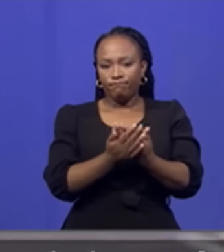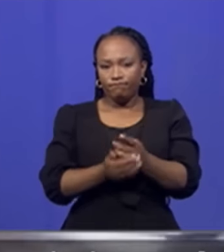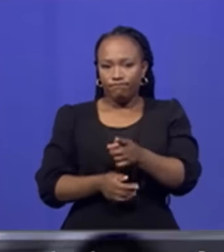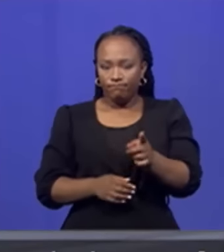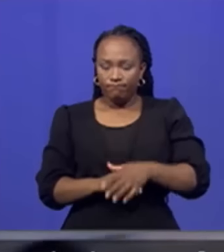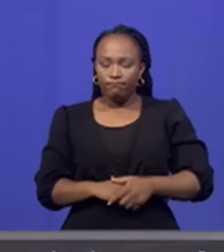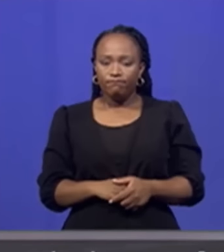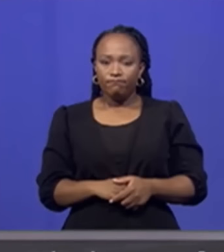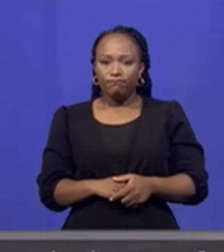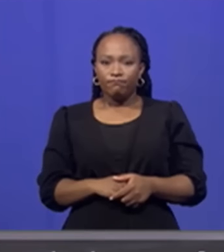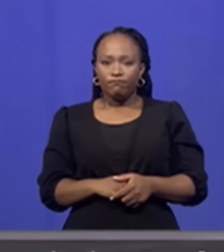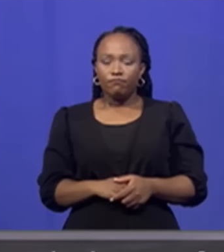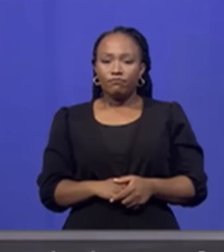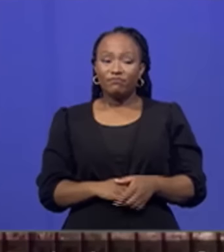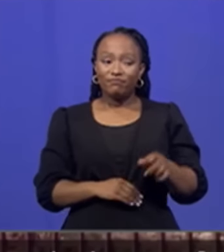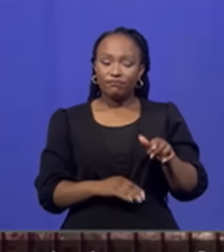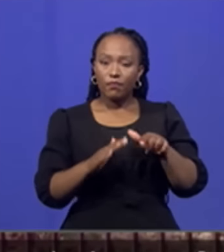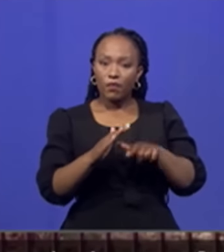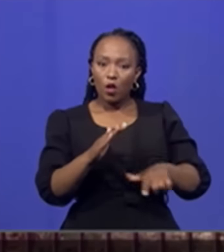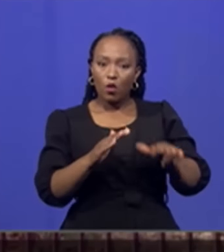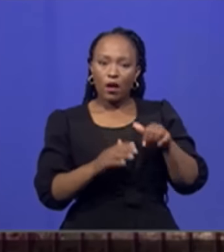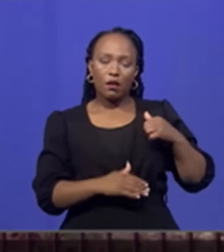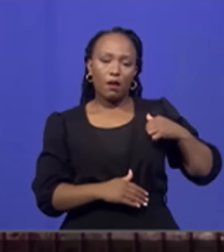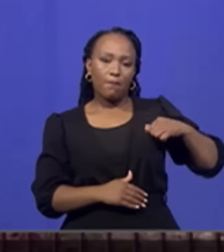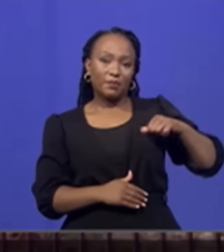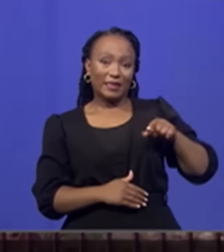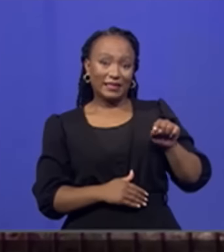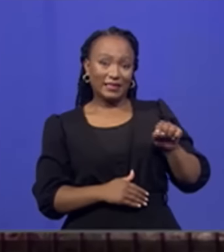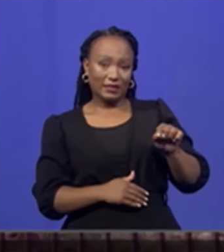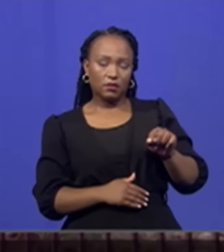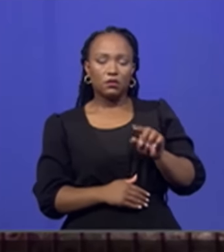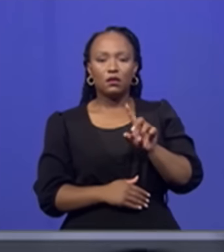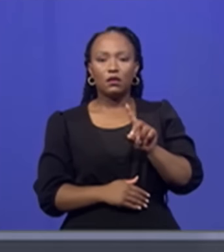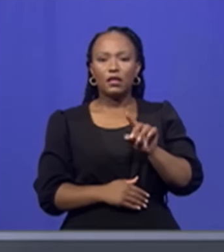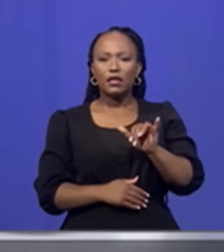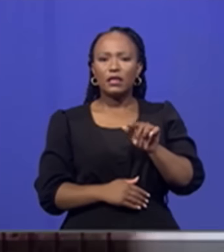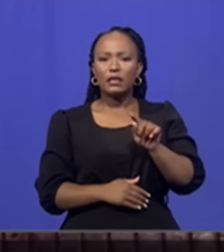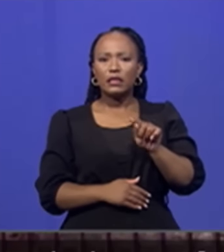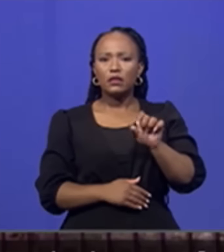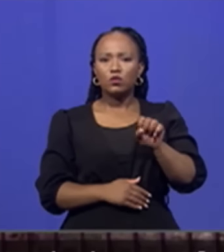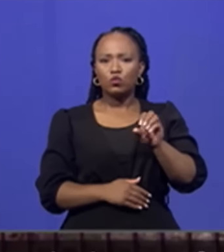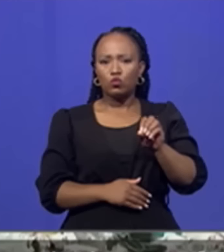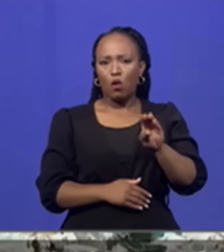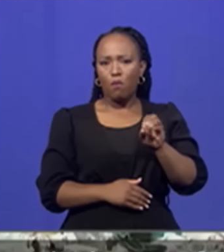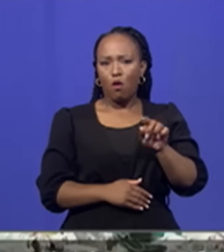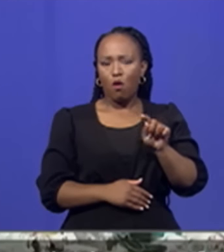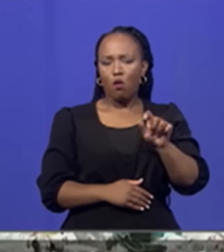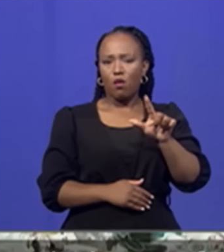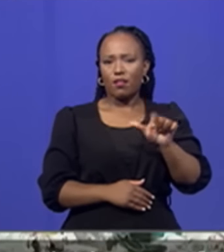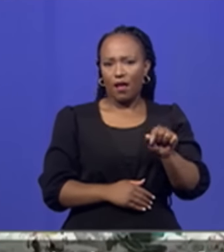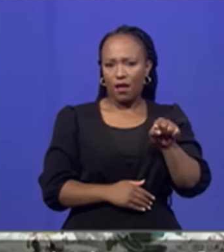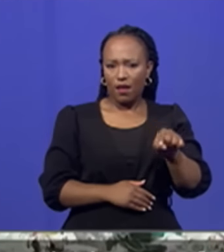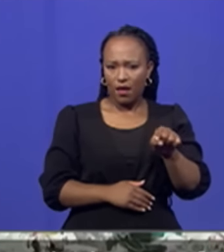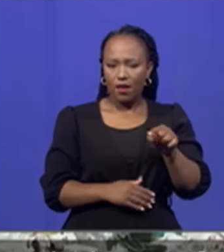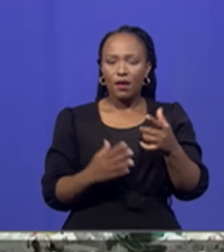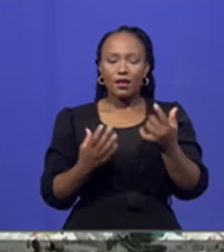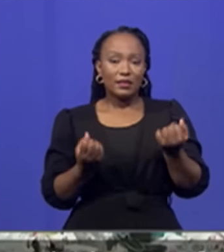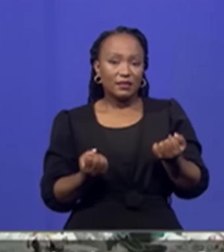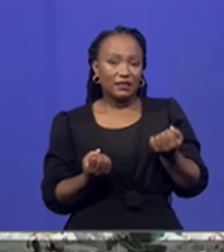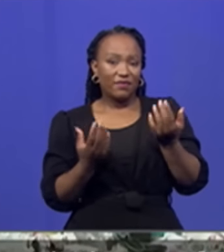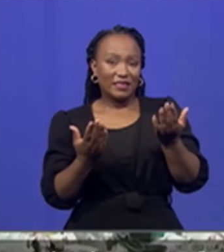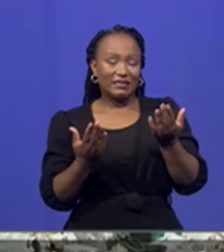Masepala wa selegae wa Ditsobotla ke sesupo sa go phutlhama ga tsamaiso le thebolelo ya ditirelo le go retelelwa